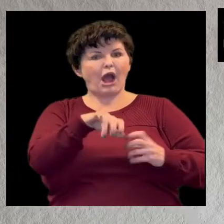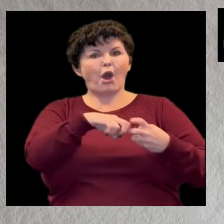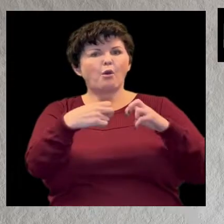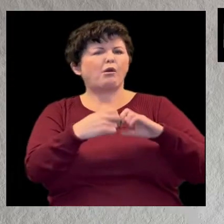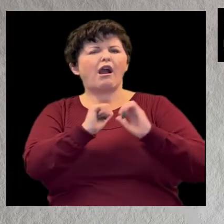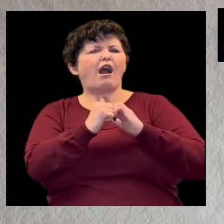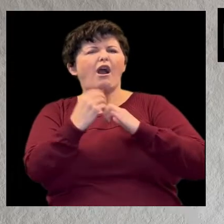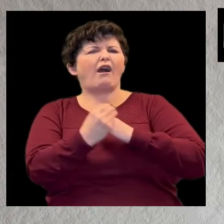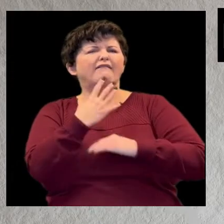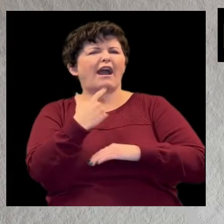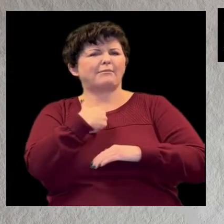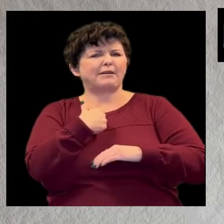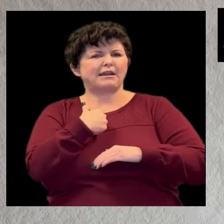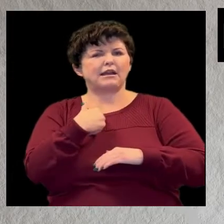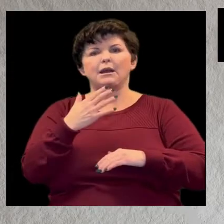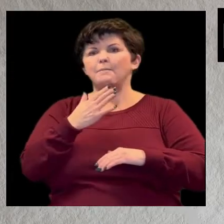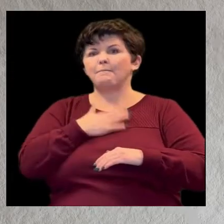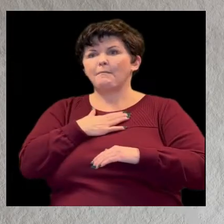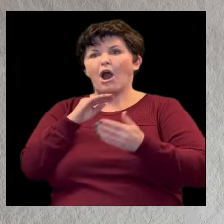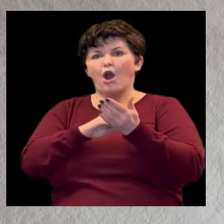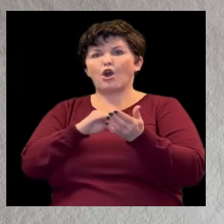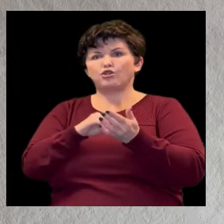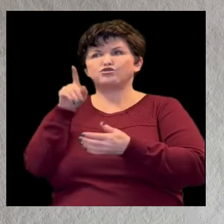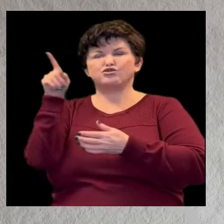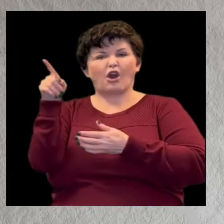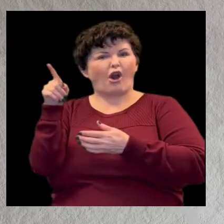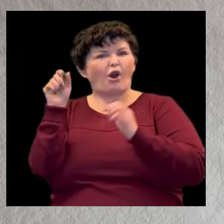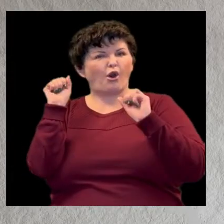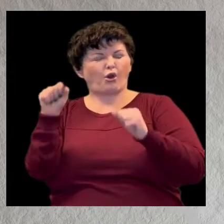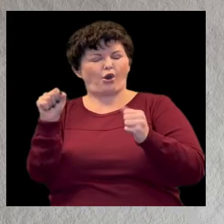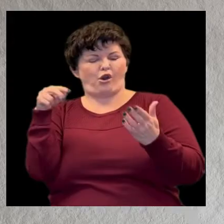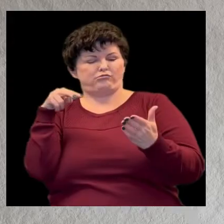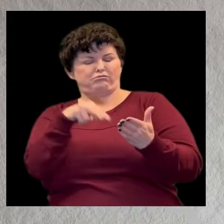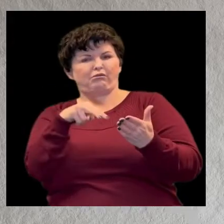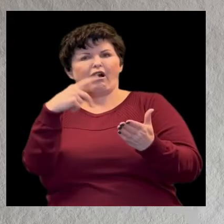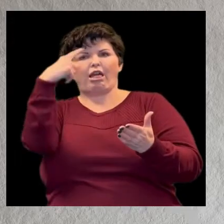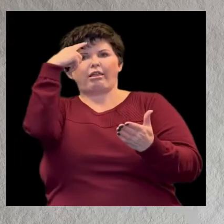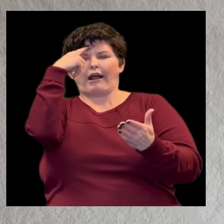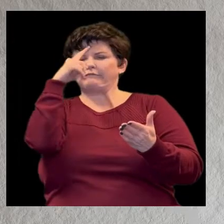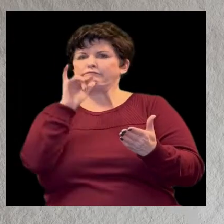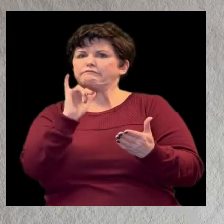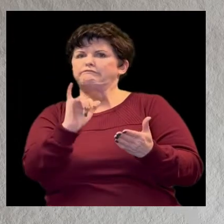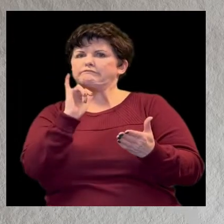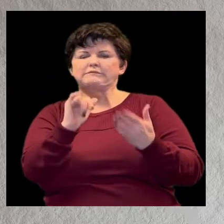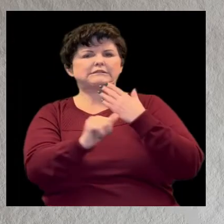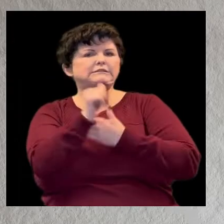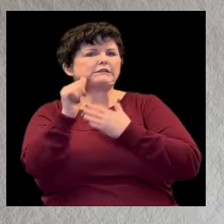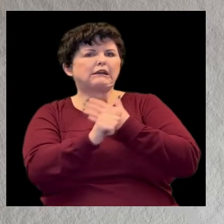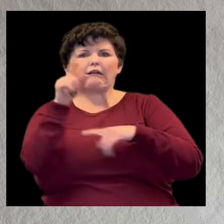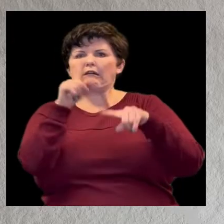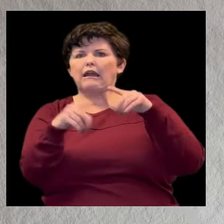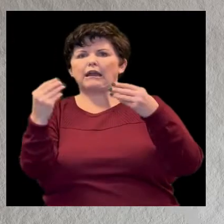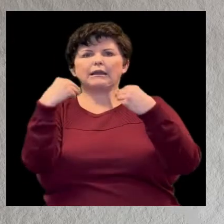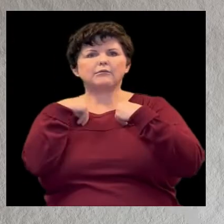me? Now, my doctor could incorrectly think that they could not prescribe me a